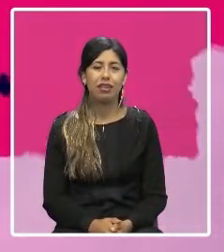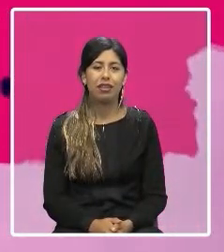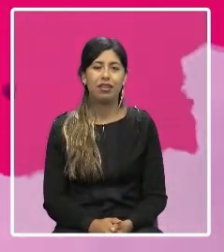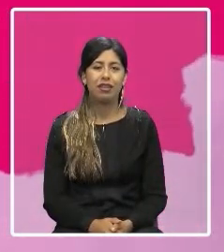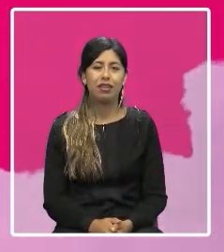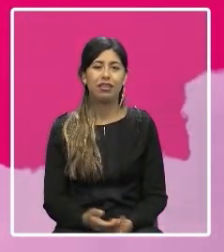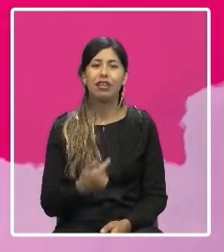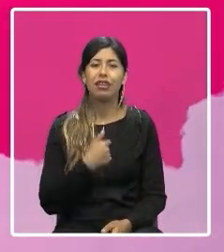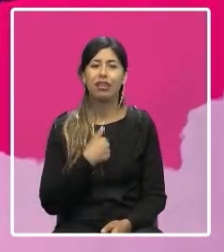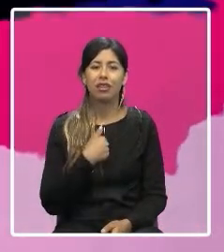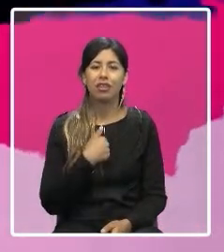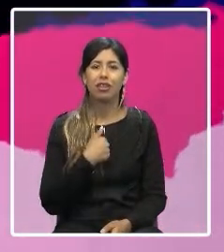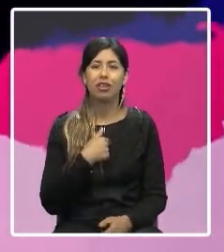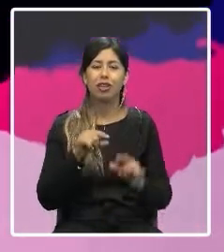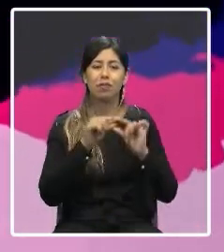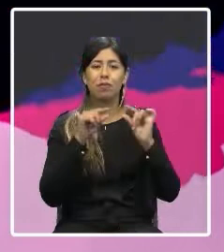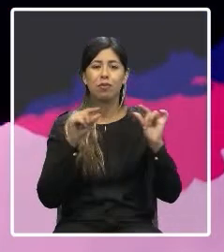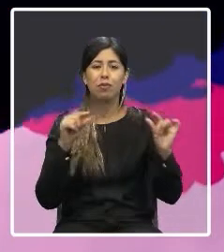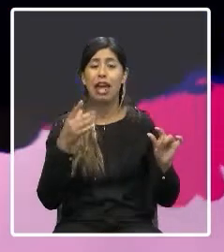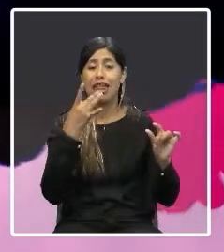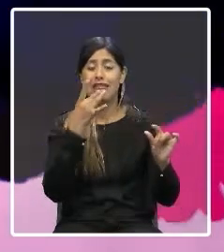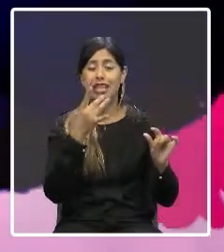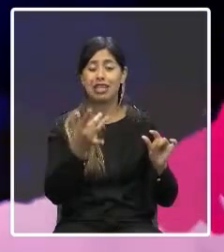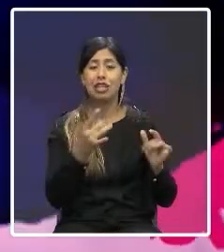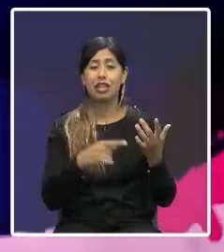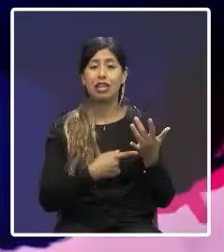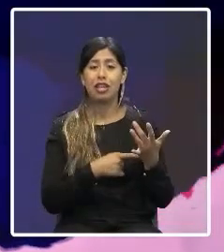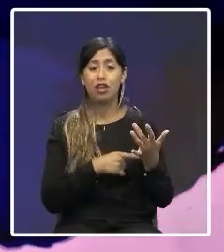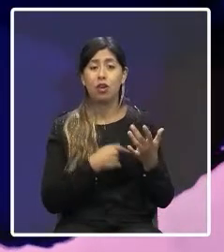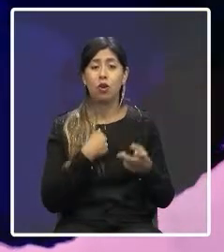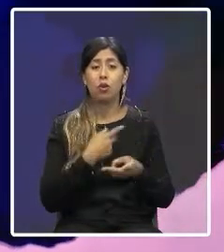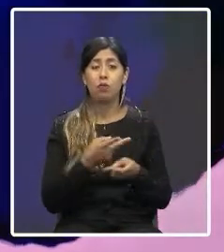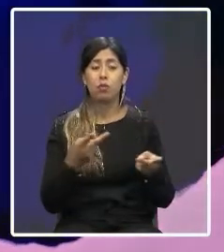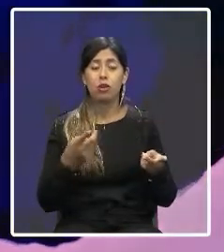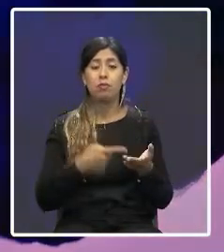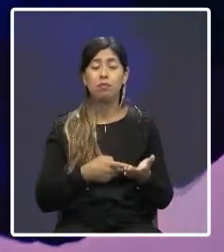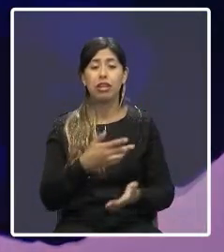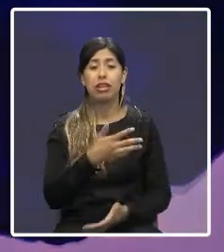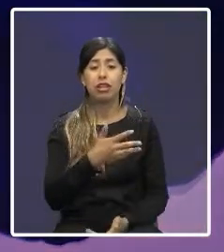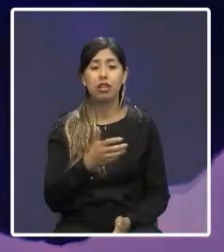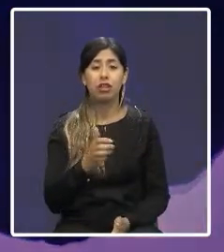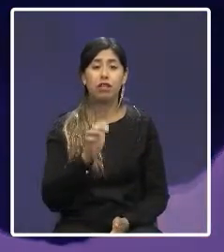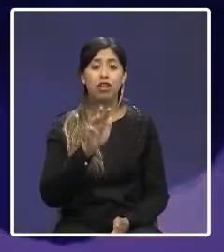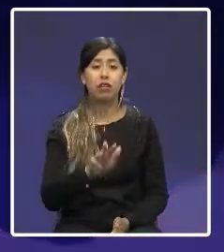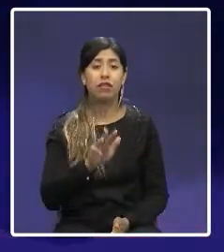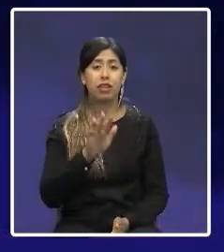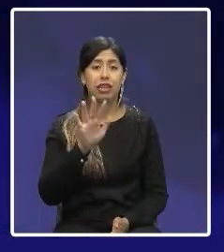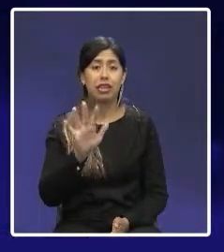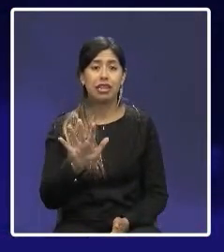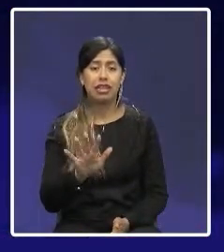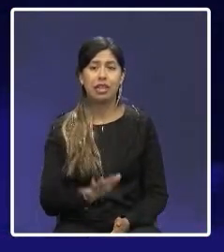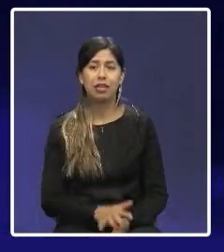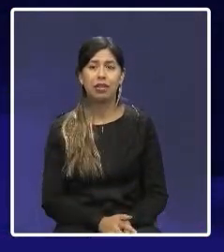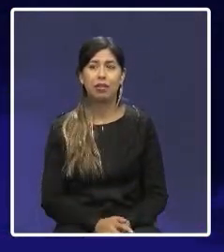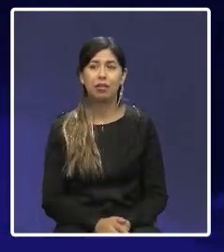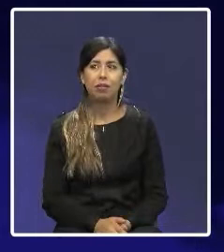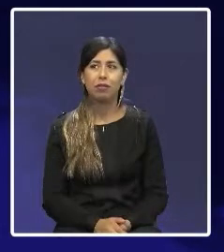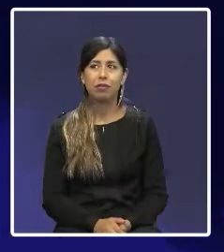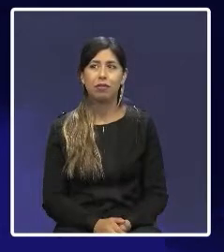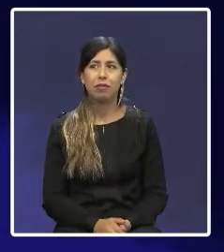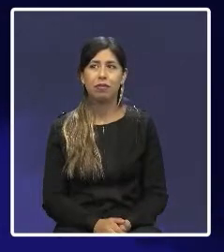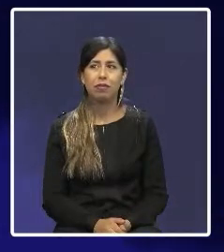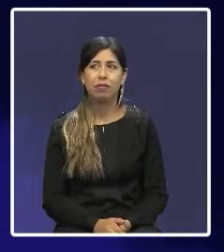1995, and I said that technological addictions are defined as non-chemical behavioral addictions that involve